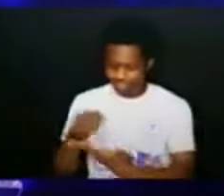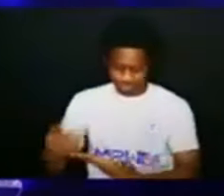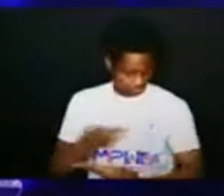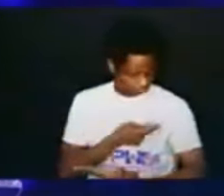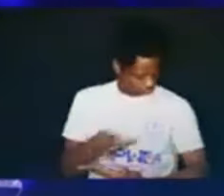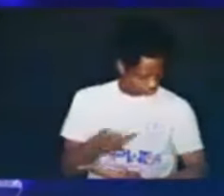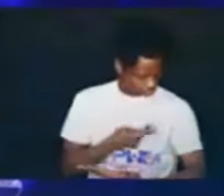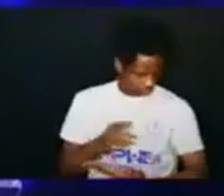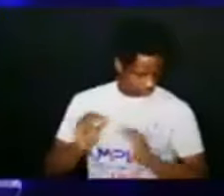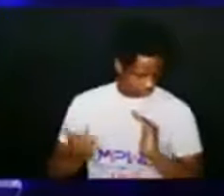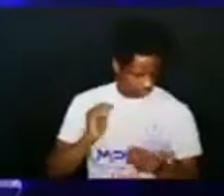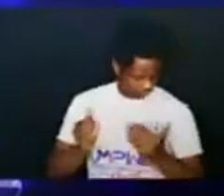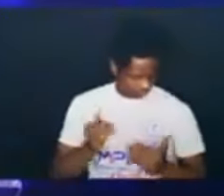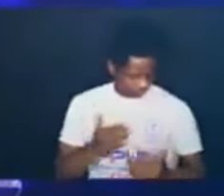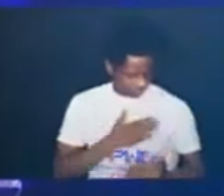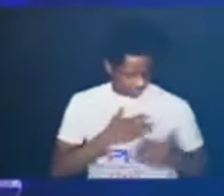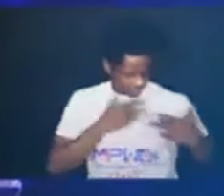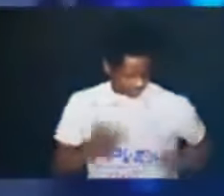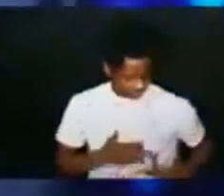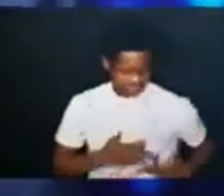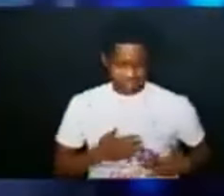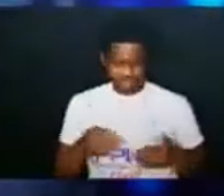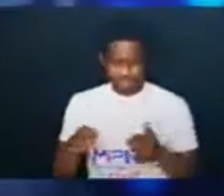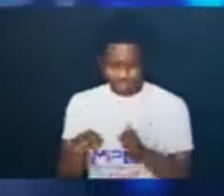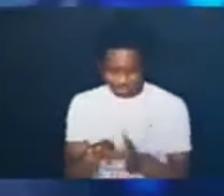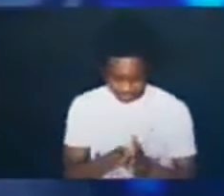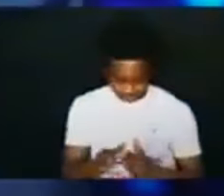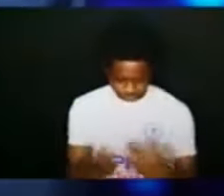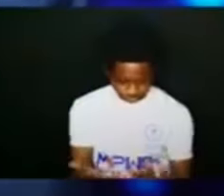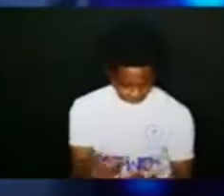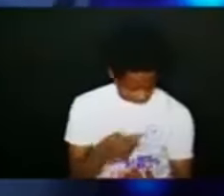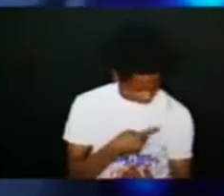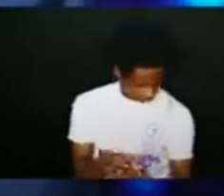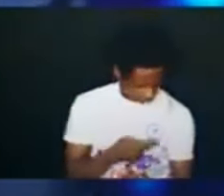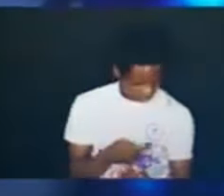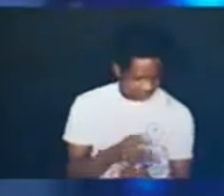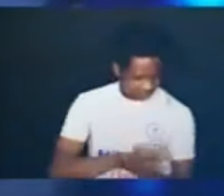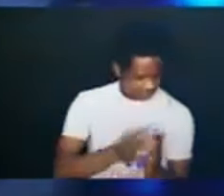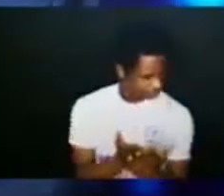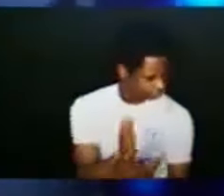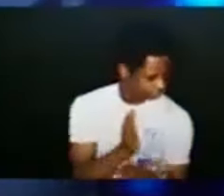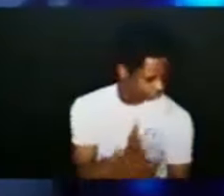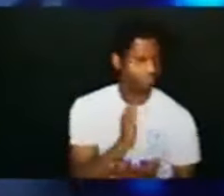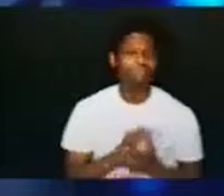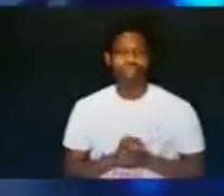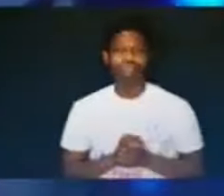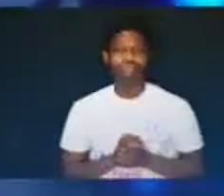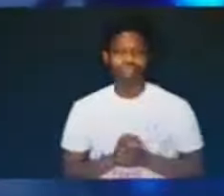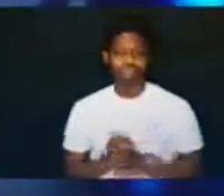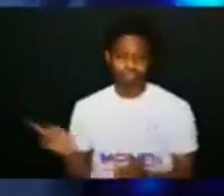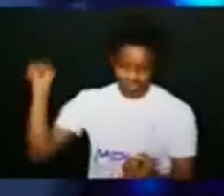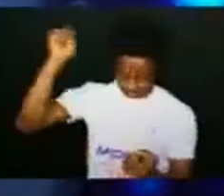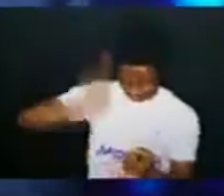Paul person catch the big phone wa hand say, "My dear, you know, no, me bom modern say makuma any chrono ebeko." Till